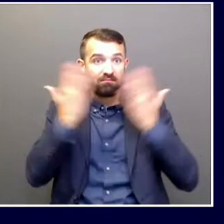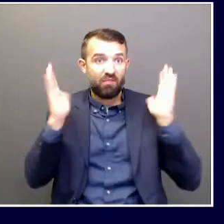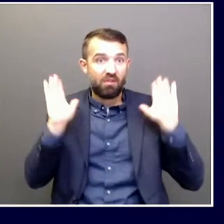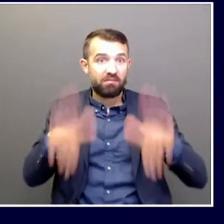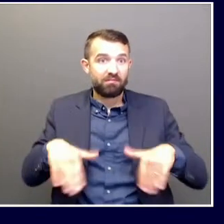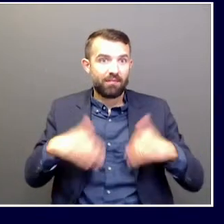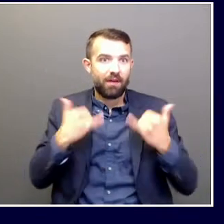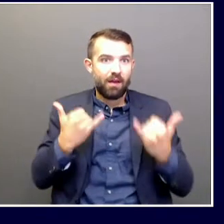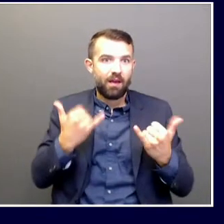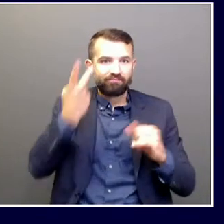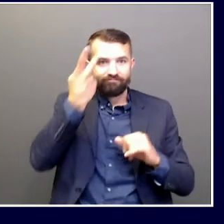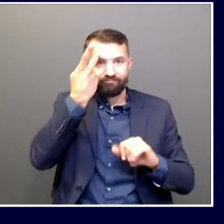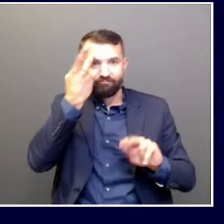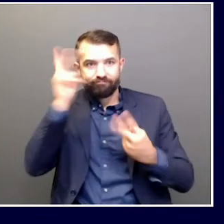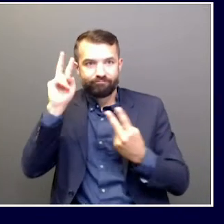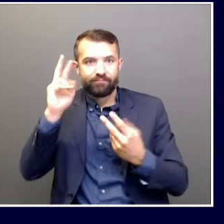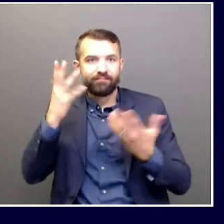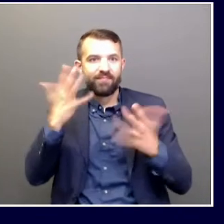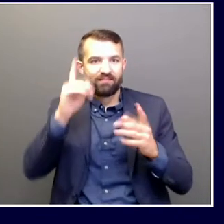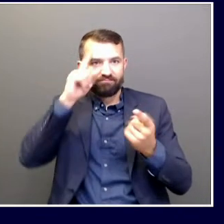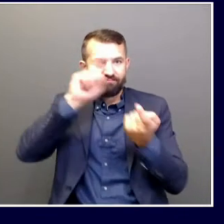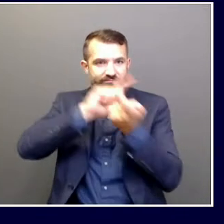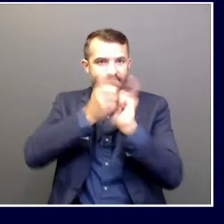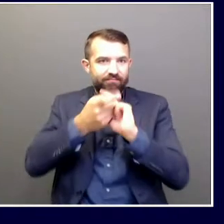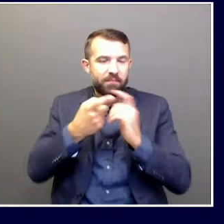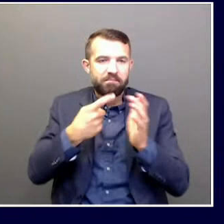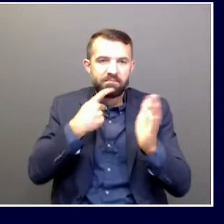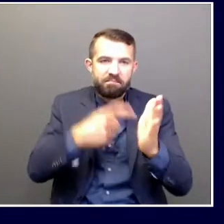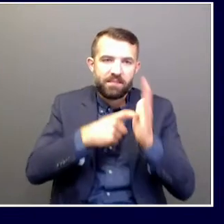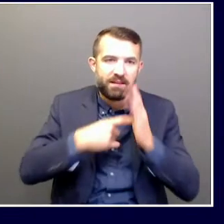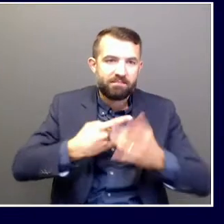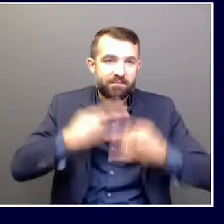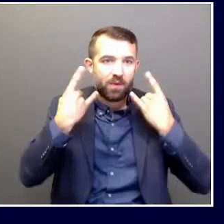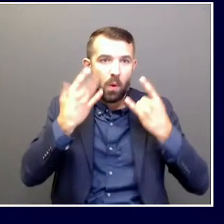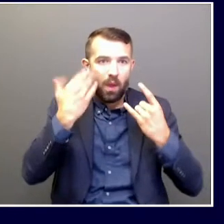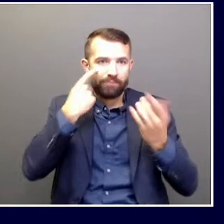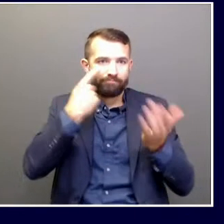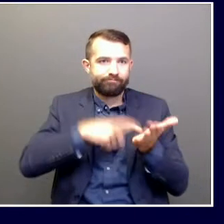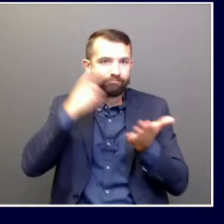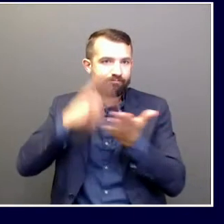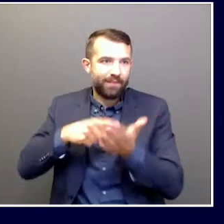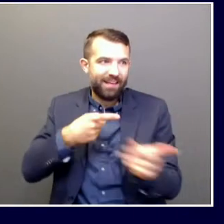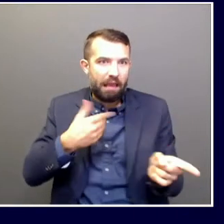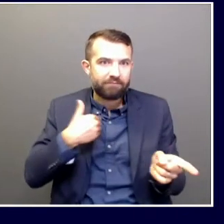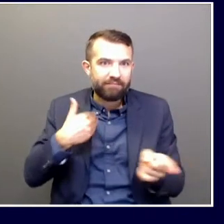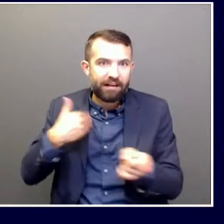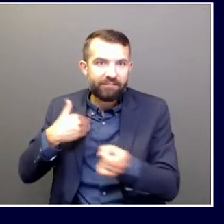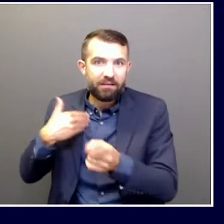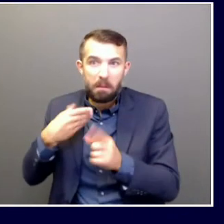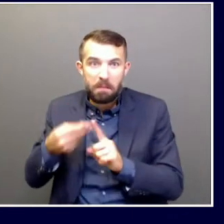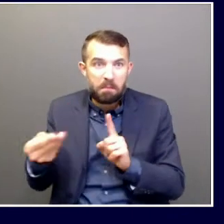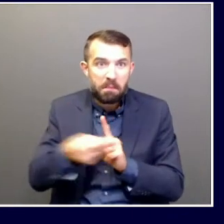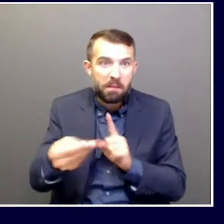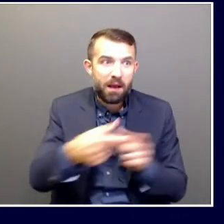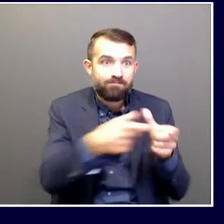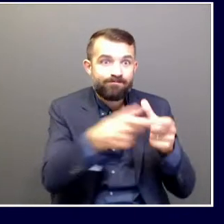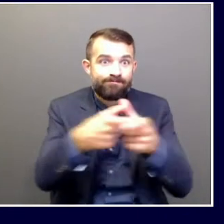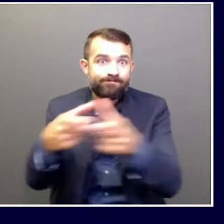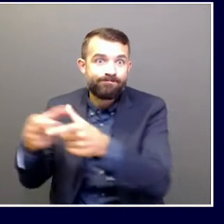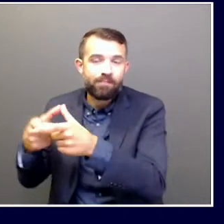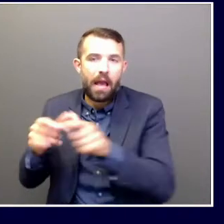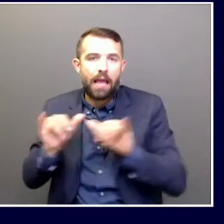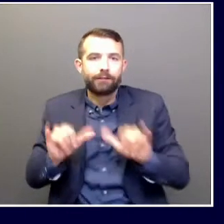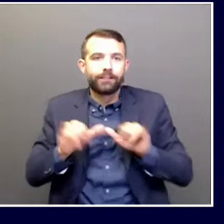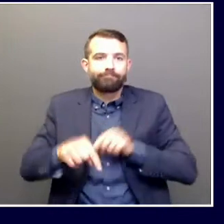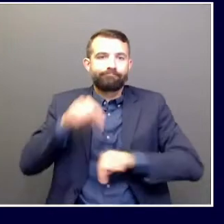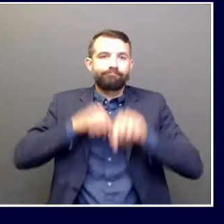outbreaks, quarantines. That's happening. And more school districts are coming around to not just the notion, but the fact